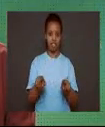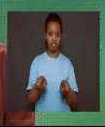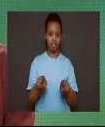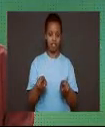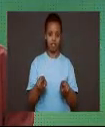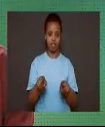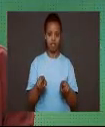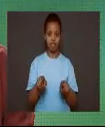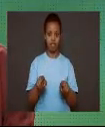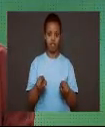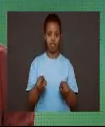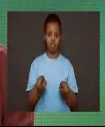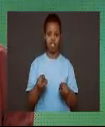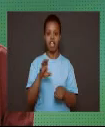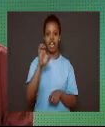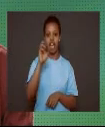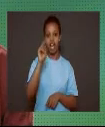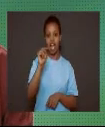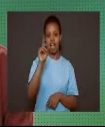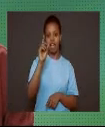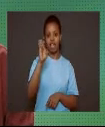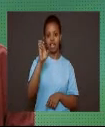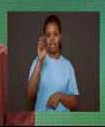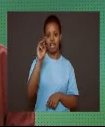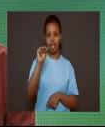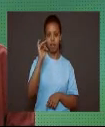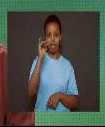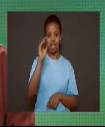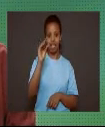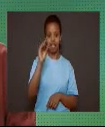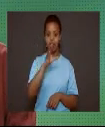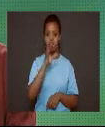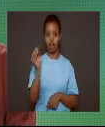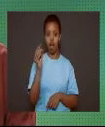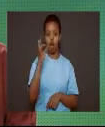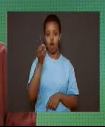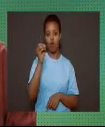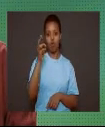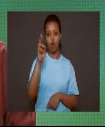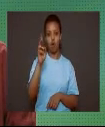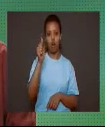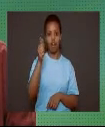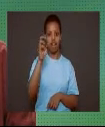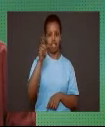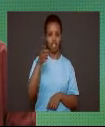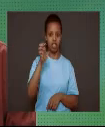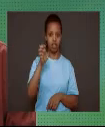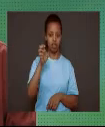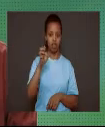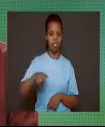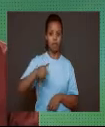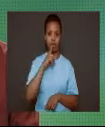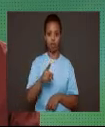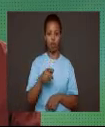terms endemic and forage plants. In addition, we learned about